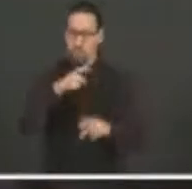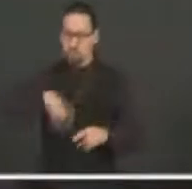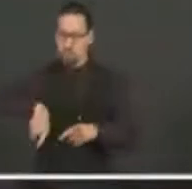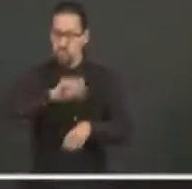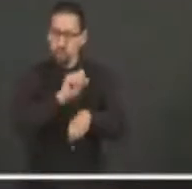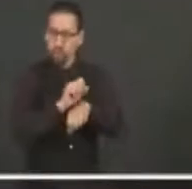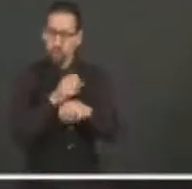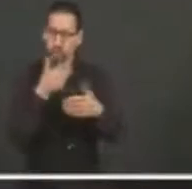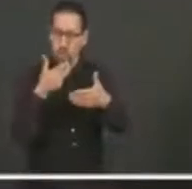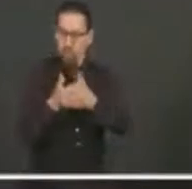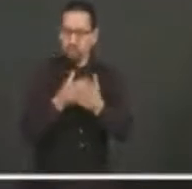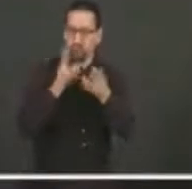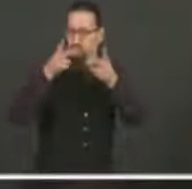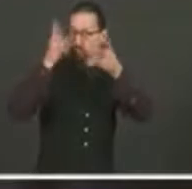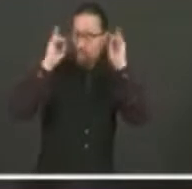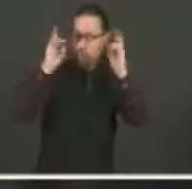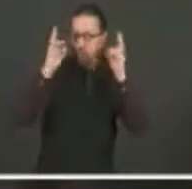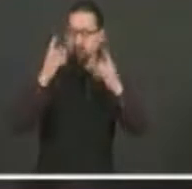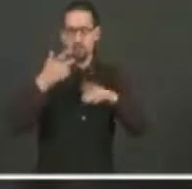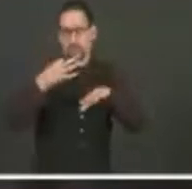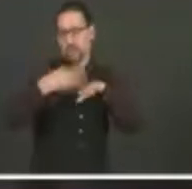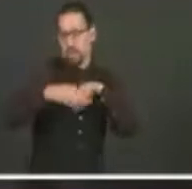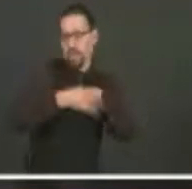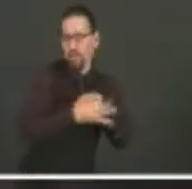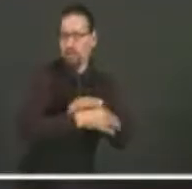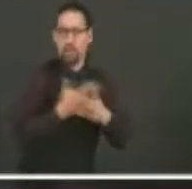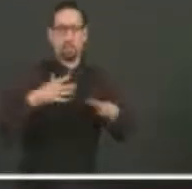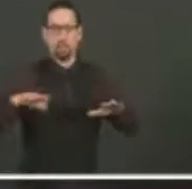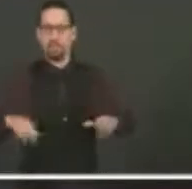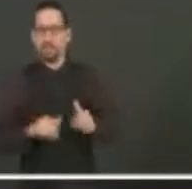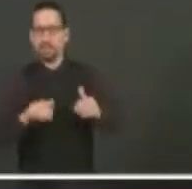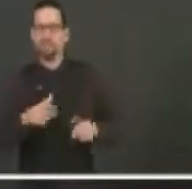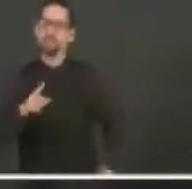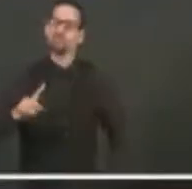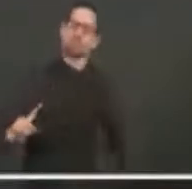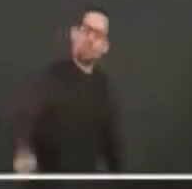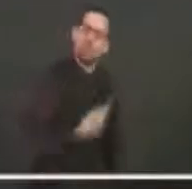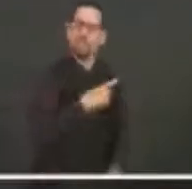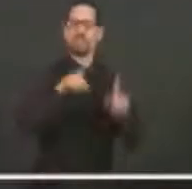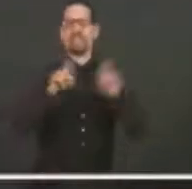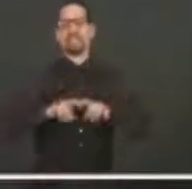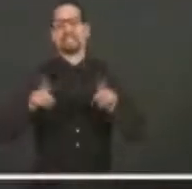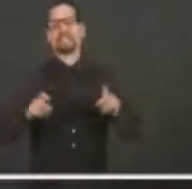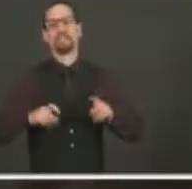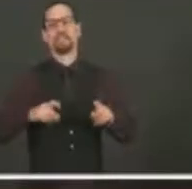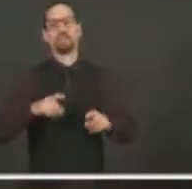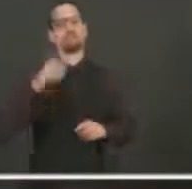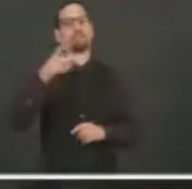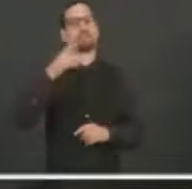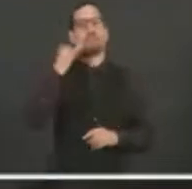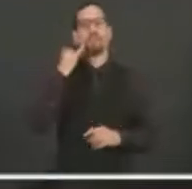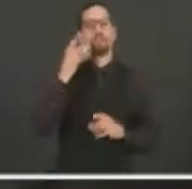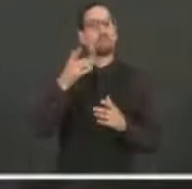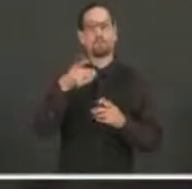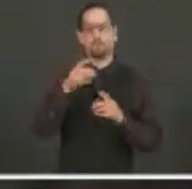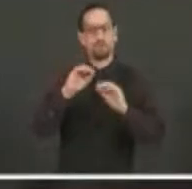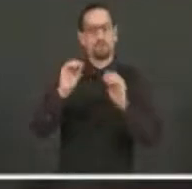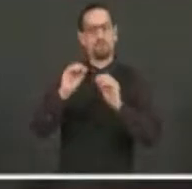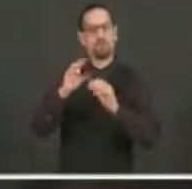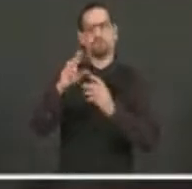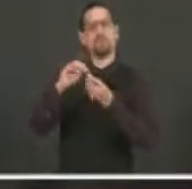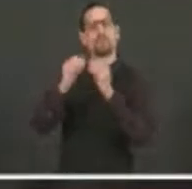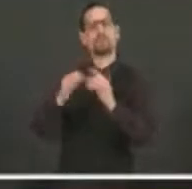again, you're not going to see it in a high test positive rate in the state. You might